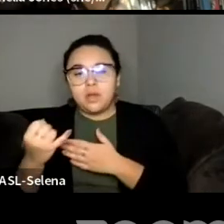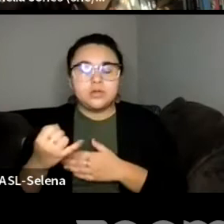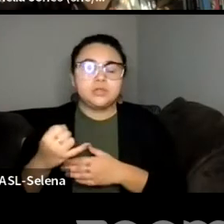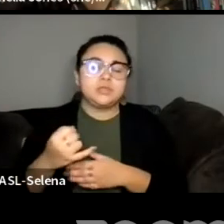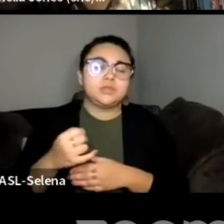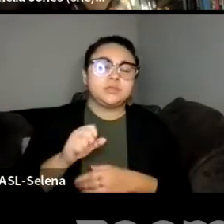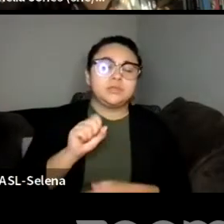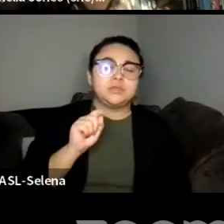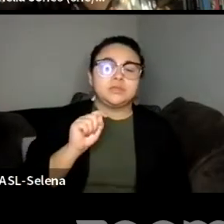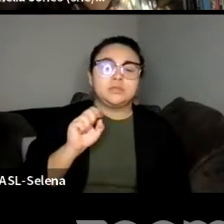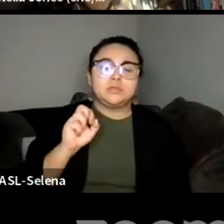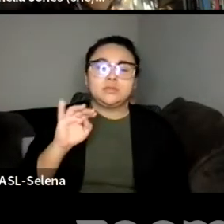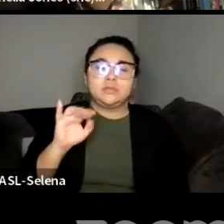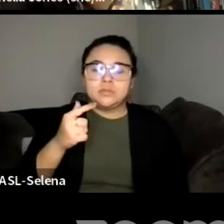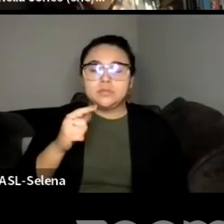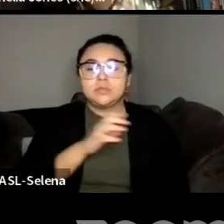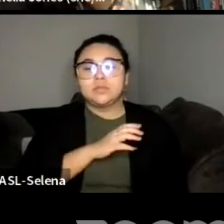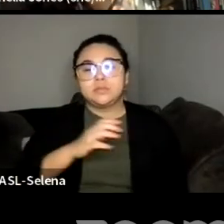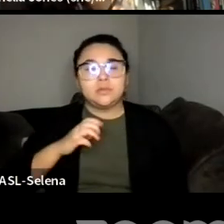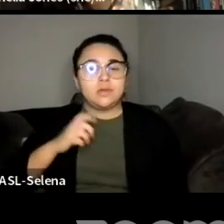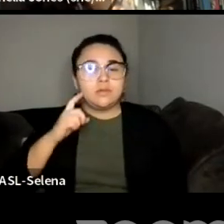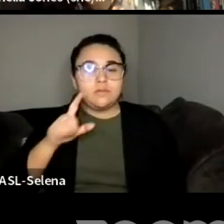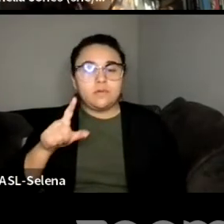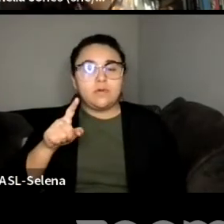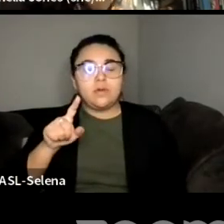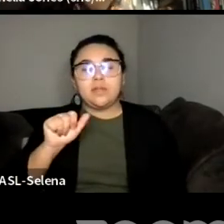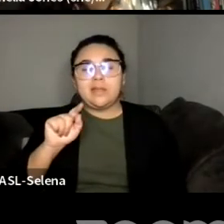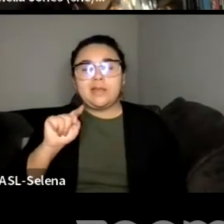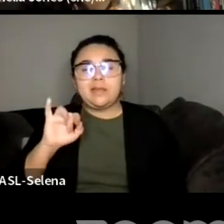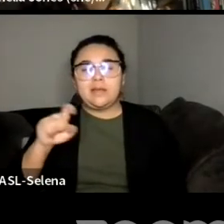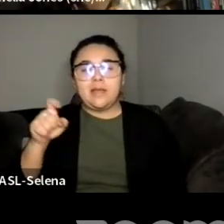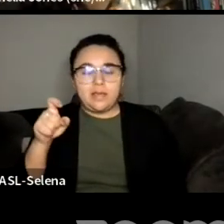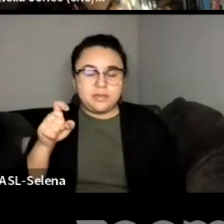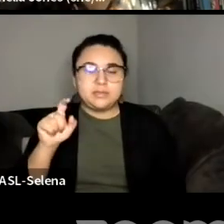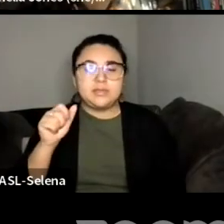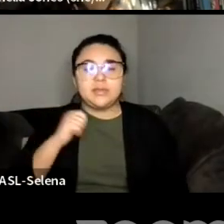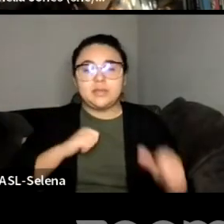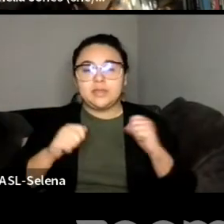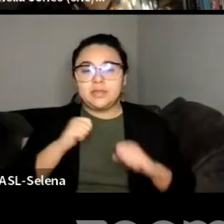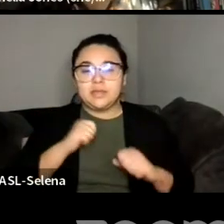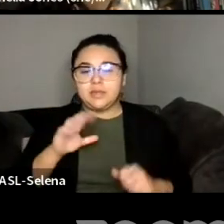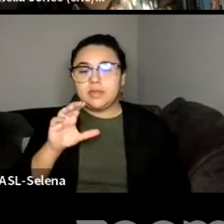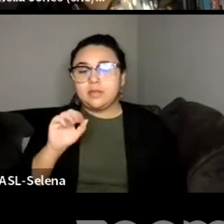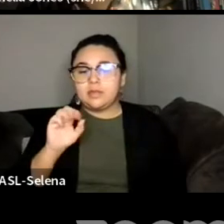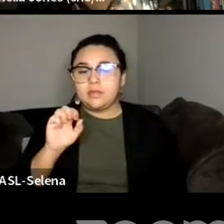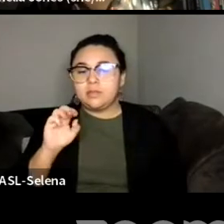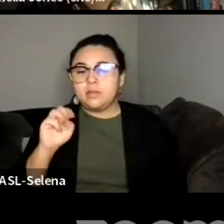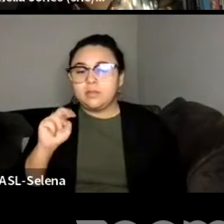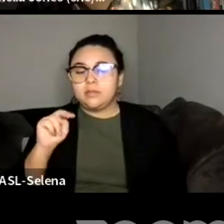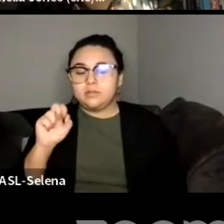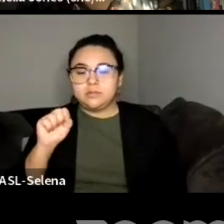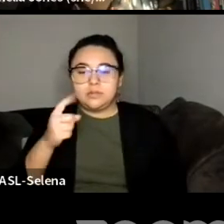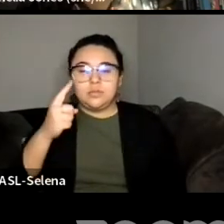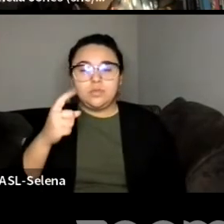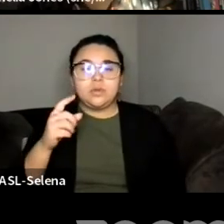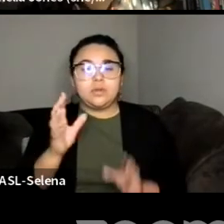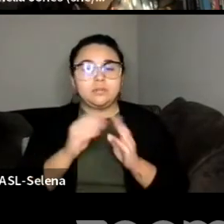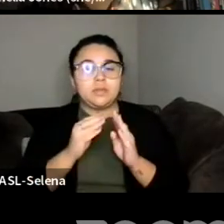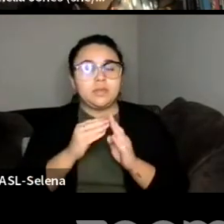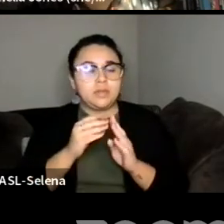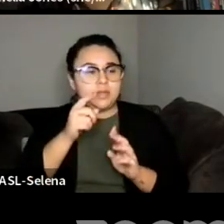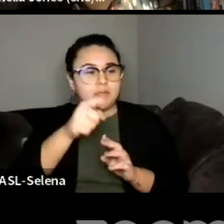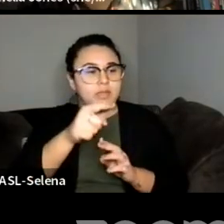the Latinx Theater Commons. And the convening that I did in